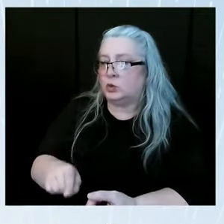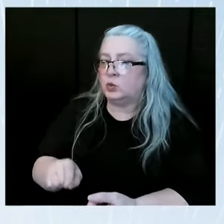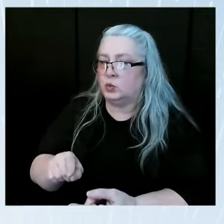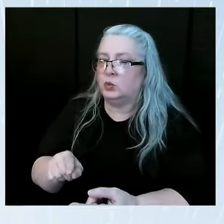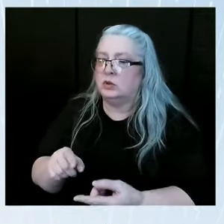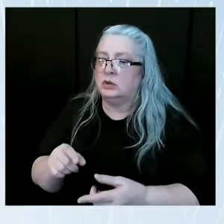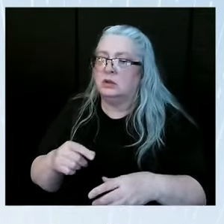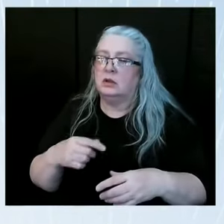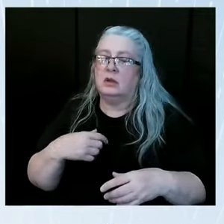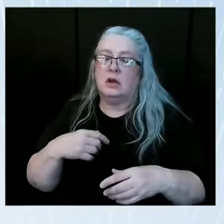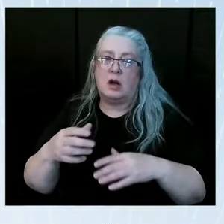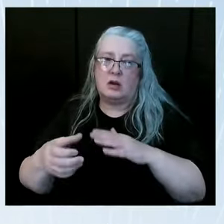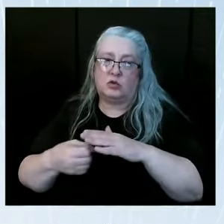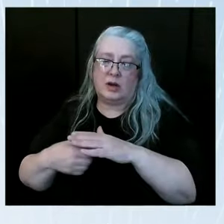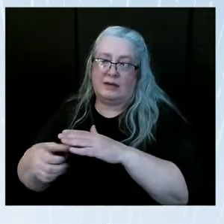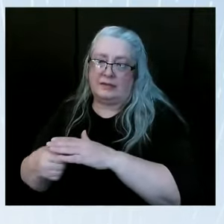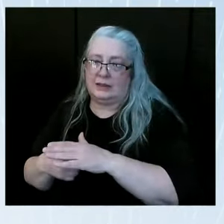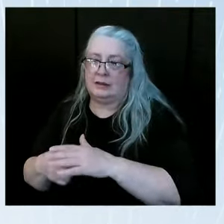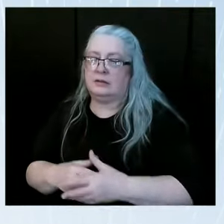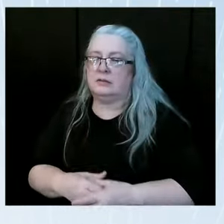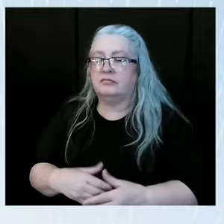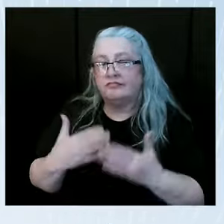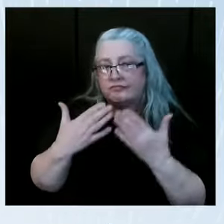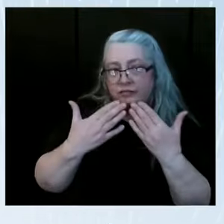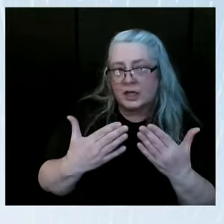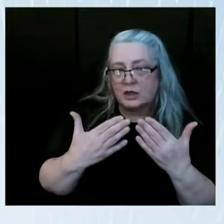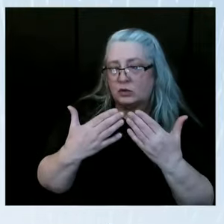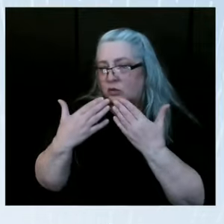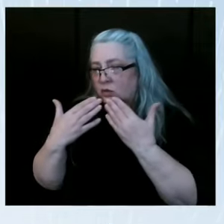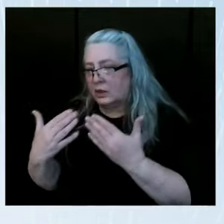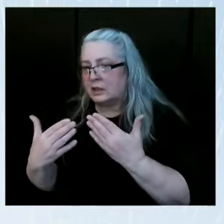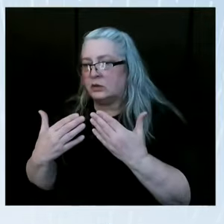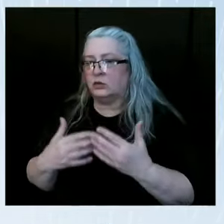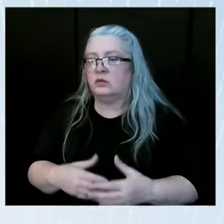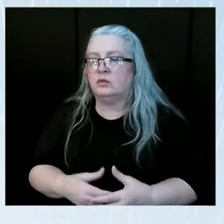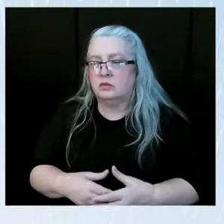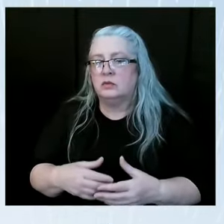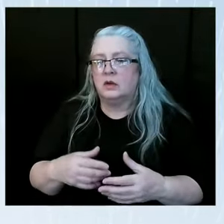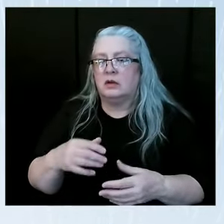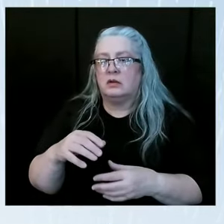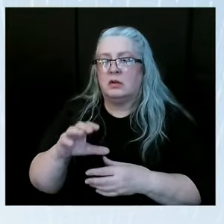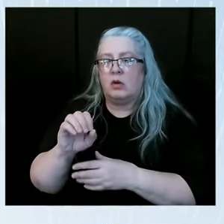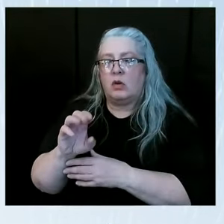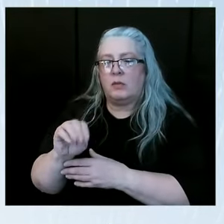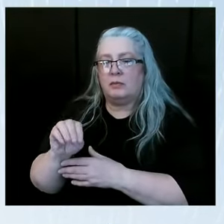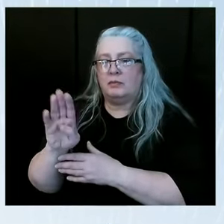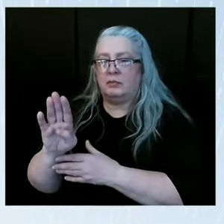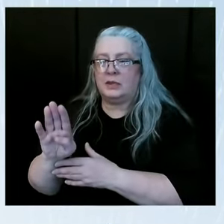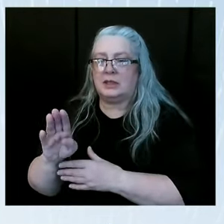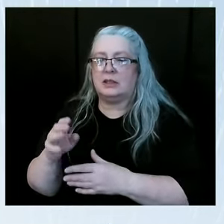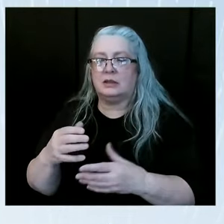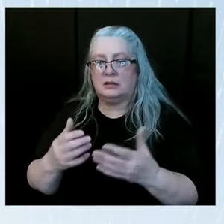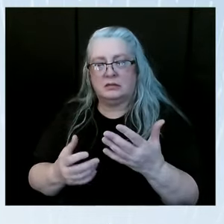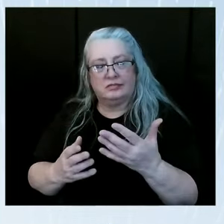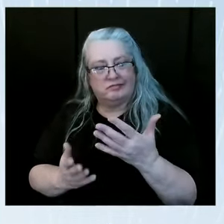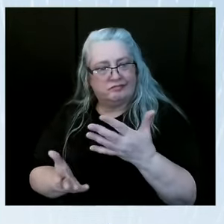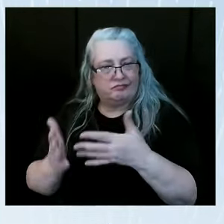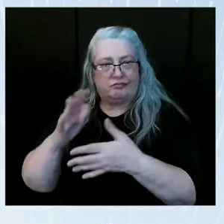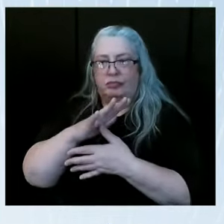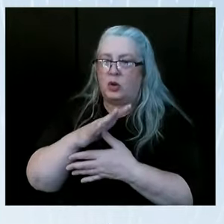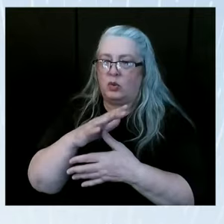thank you very much for the focus that OMB is bringing to this. And I know I speak for all my colleagues in saying we also very much welcome having all of our budget